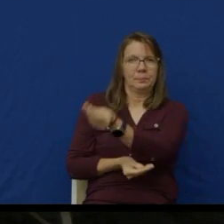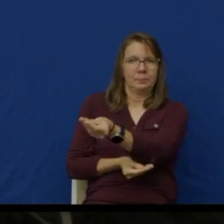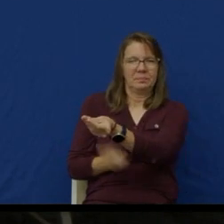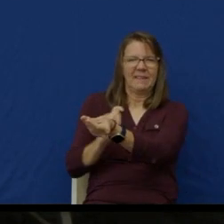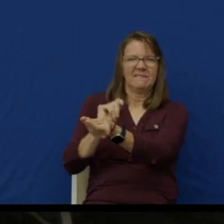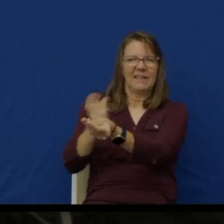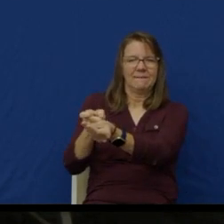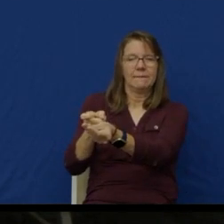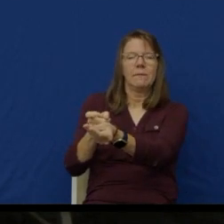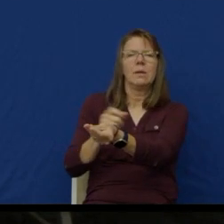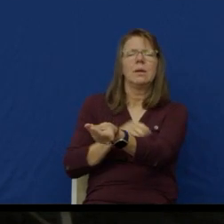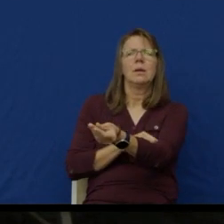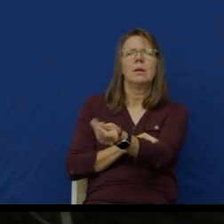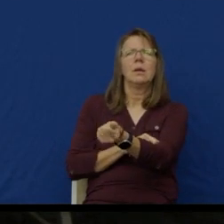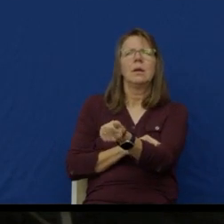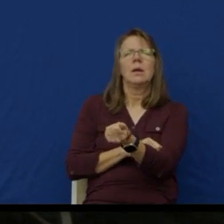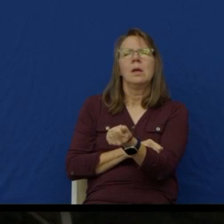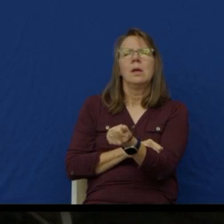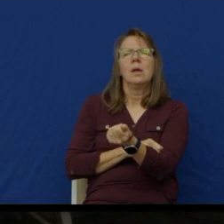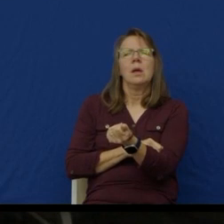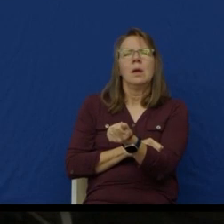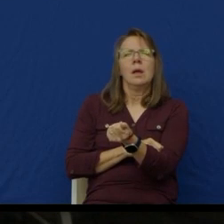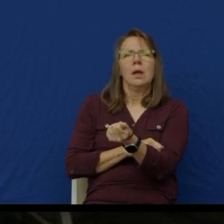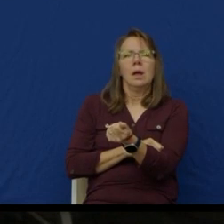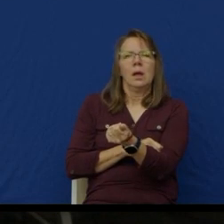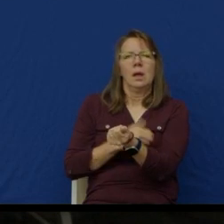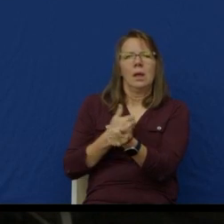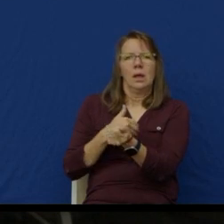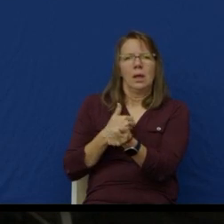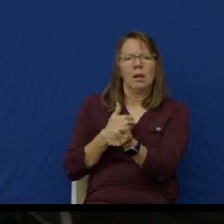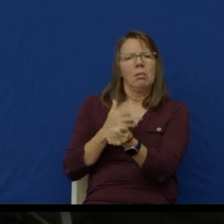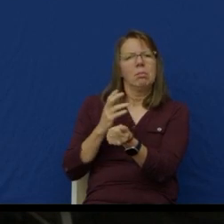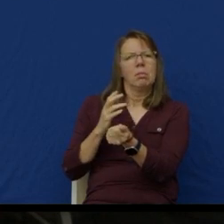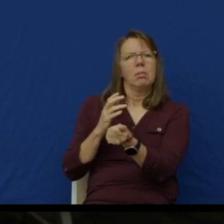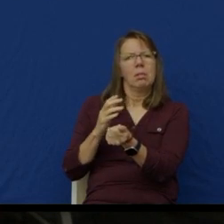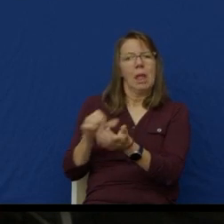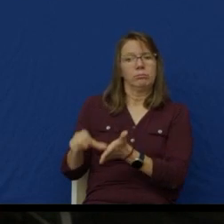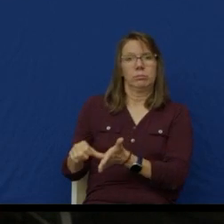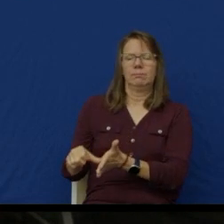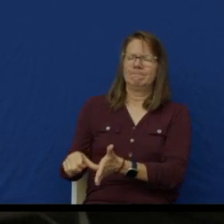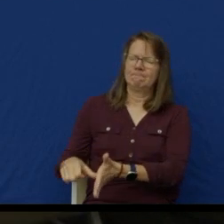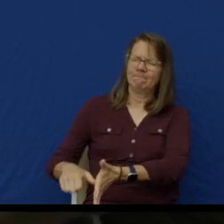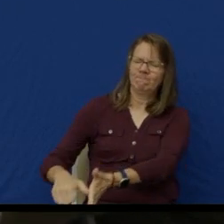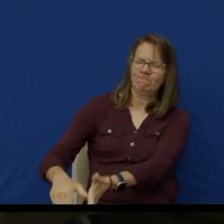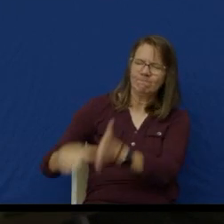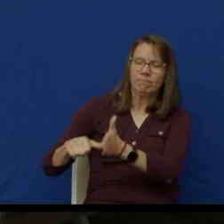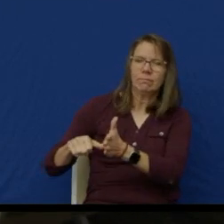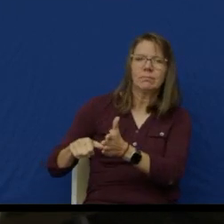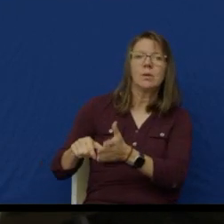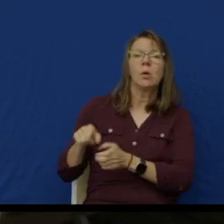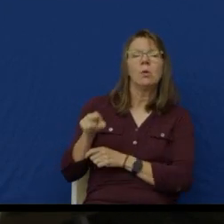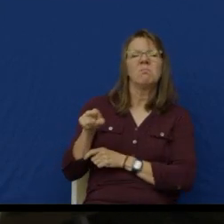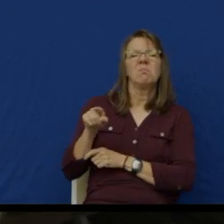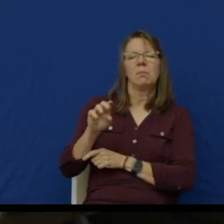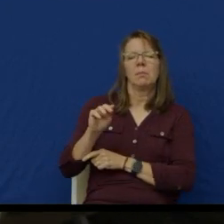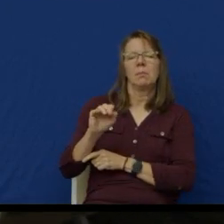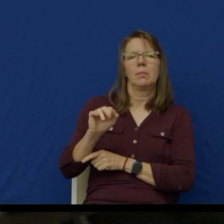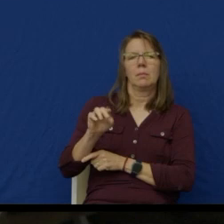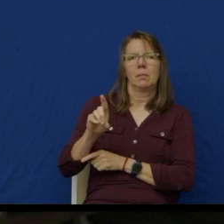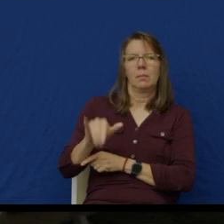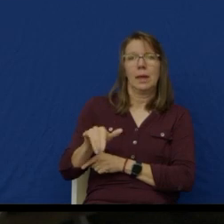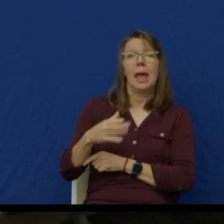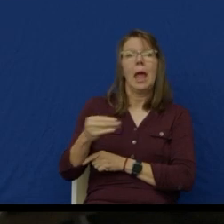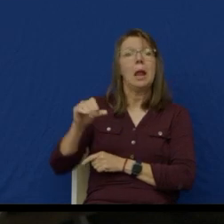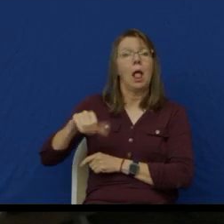it really had an indelible impression upon her, as well as other folks who had an opportunity